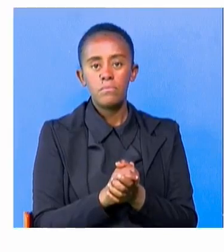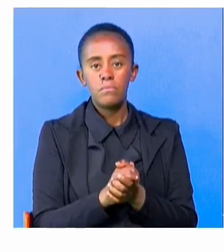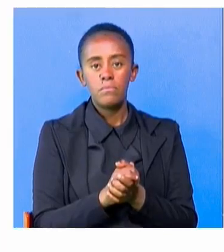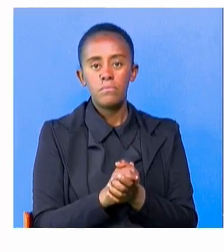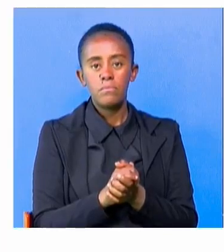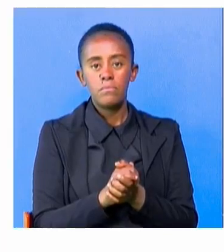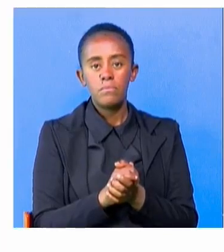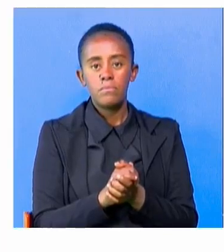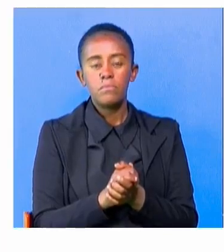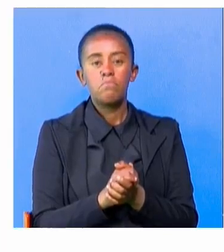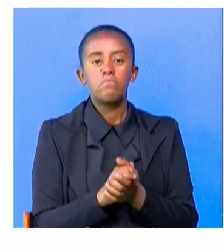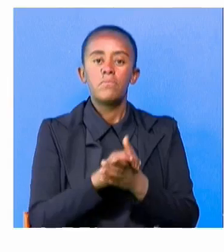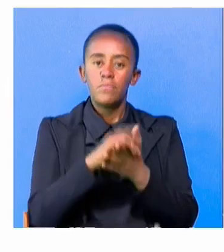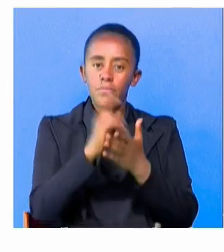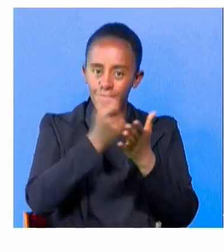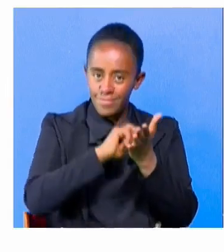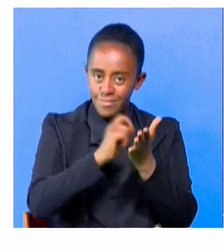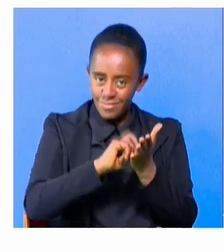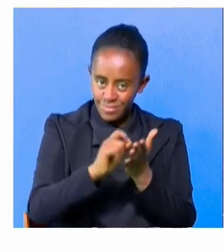Write